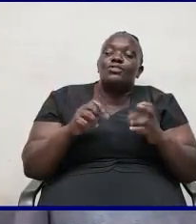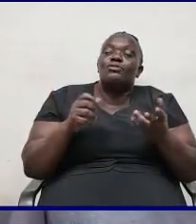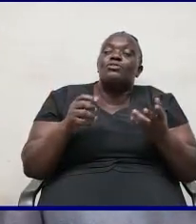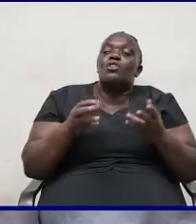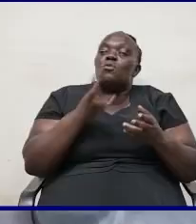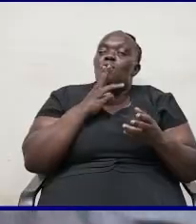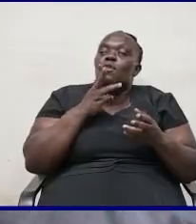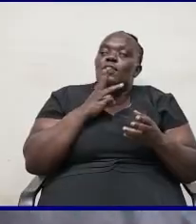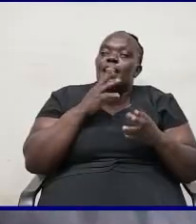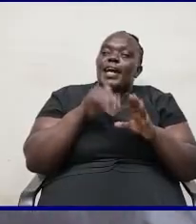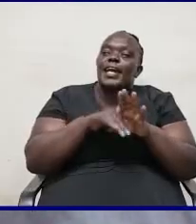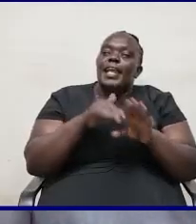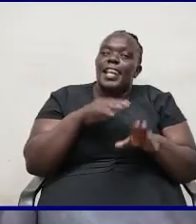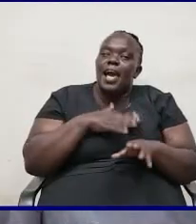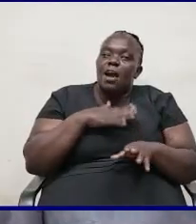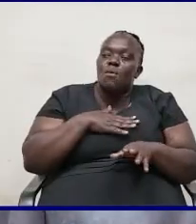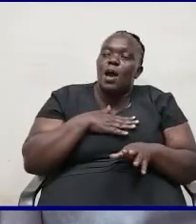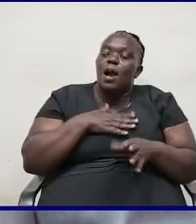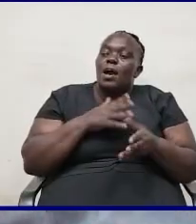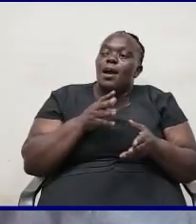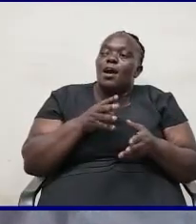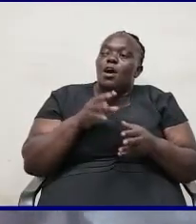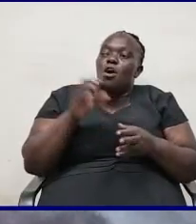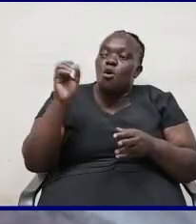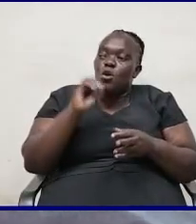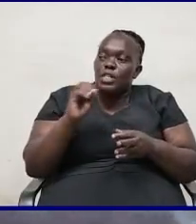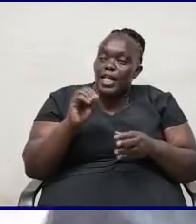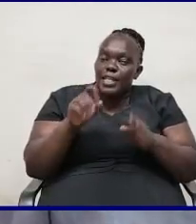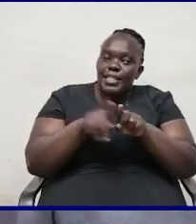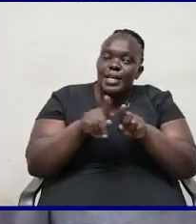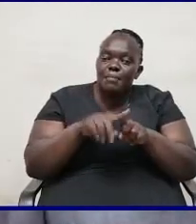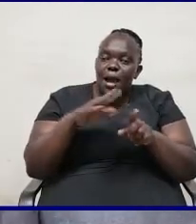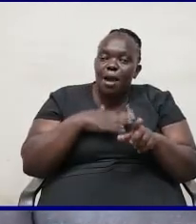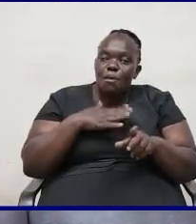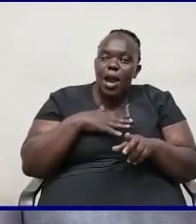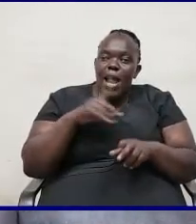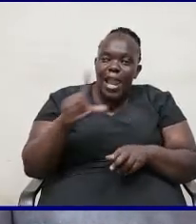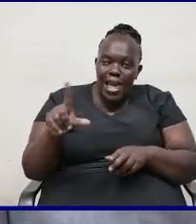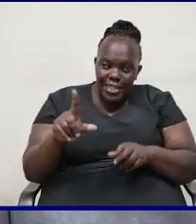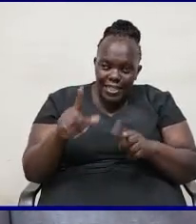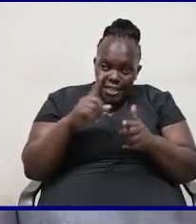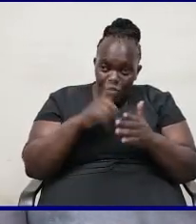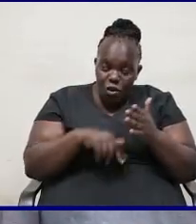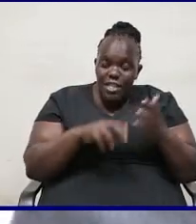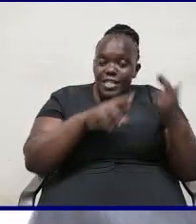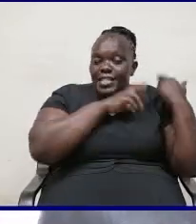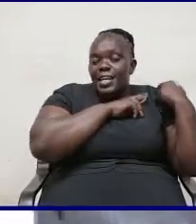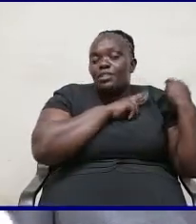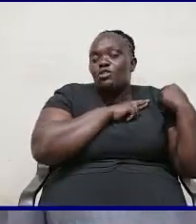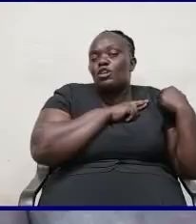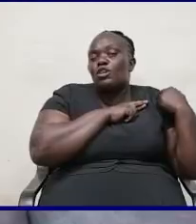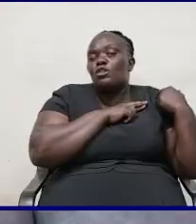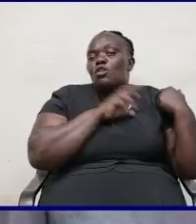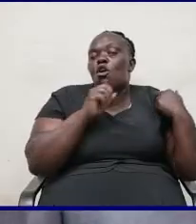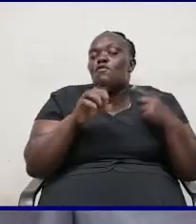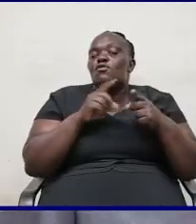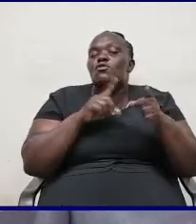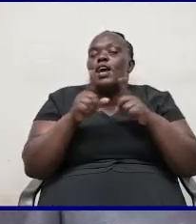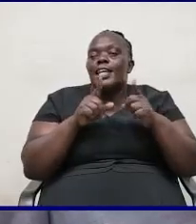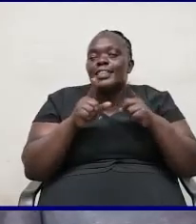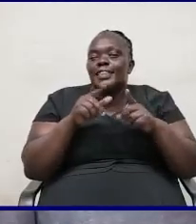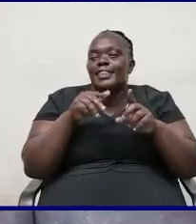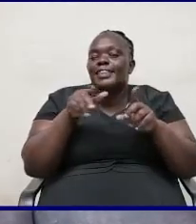rising waters in our ocean and also on our lakes. And what is the role of